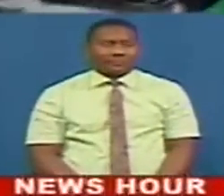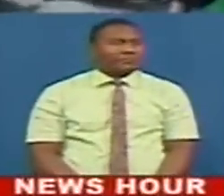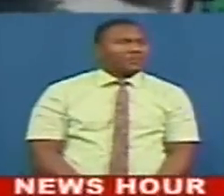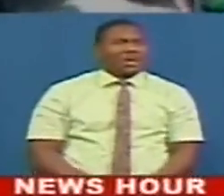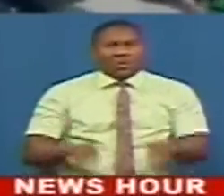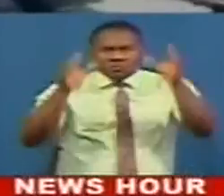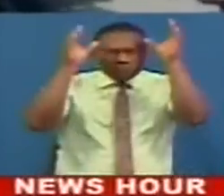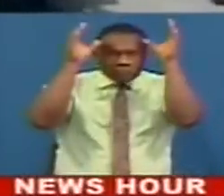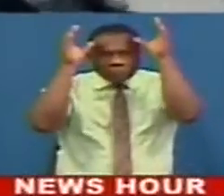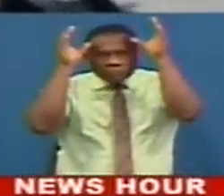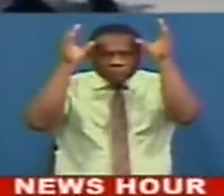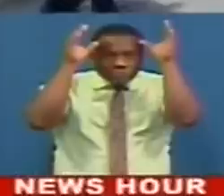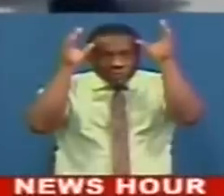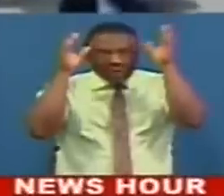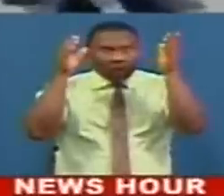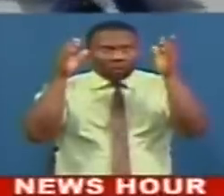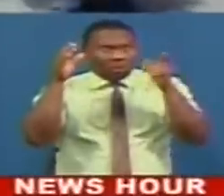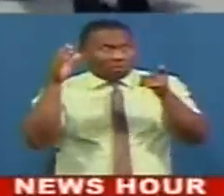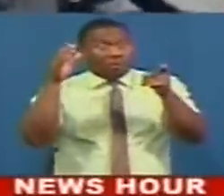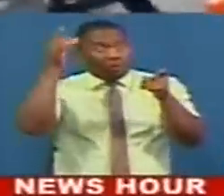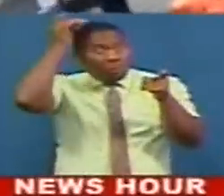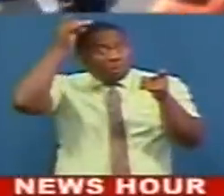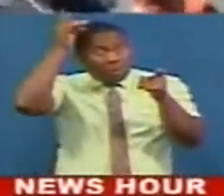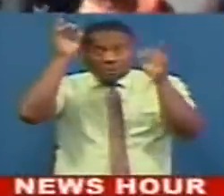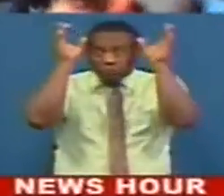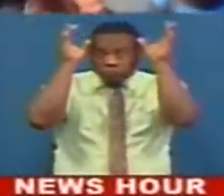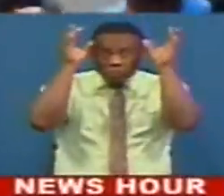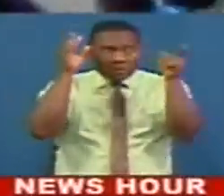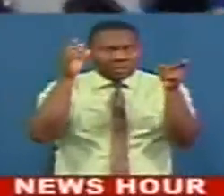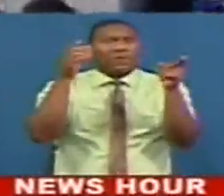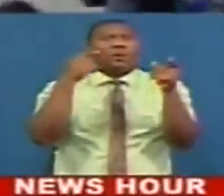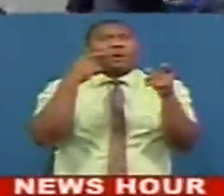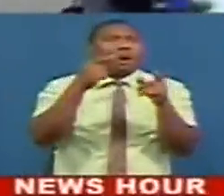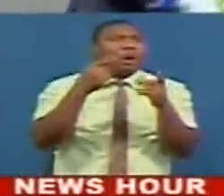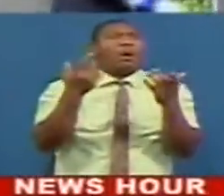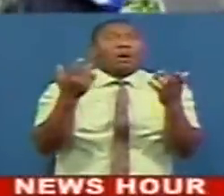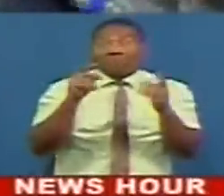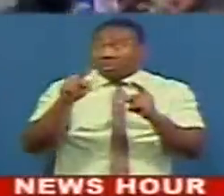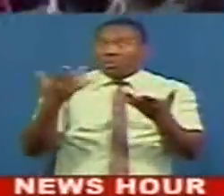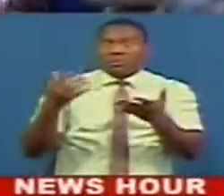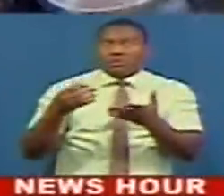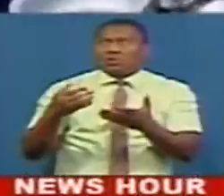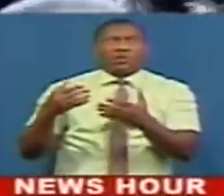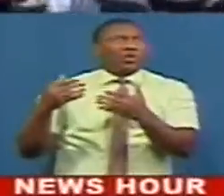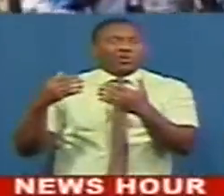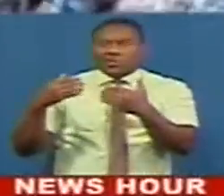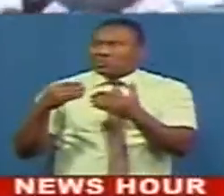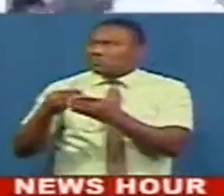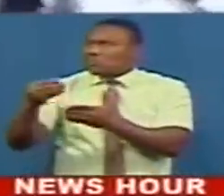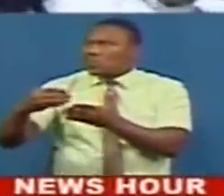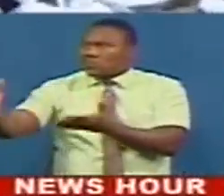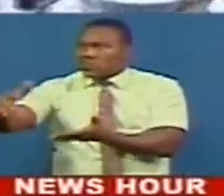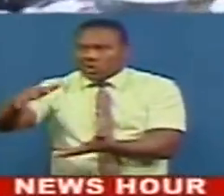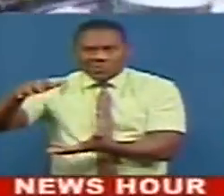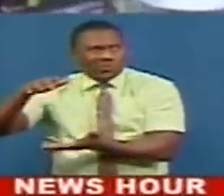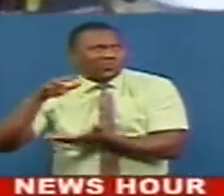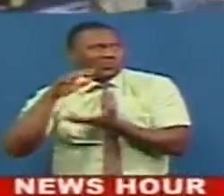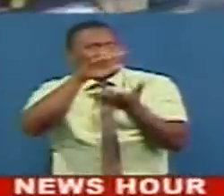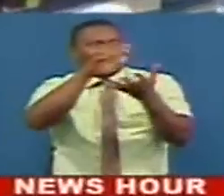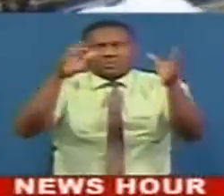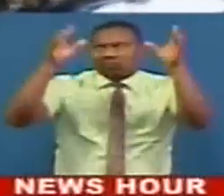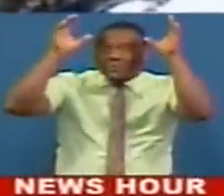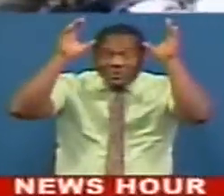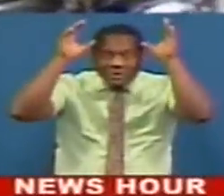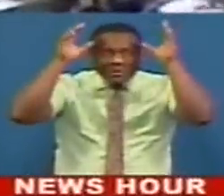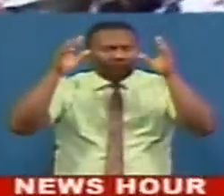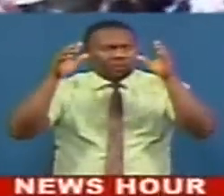Head porters, or kayaye, as they are commonly called, usually carry people's load or luggage for a fee. The